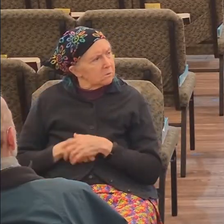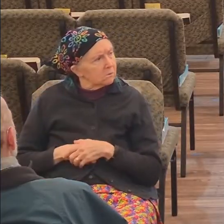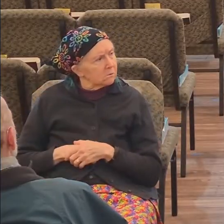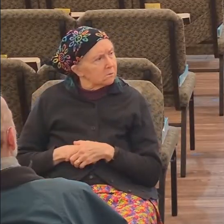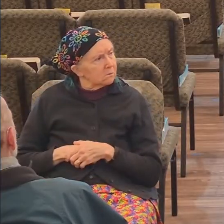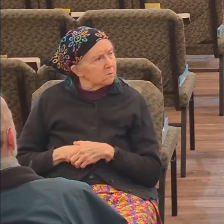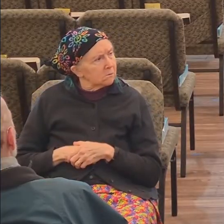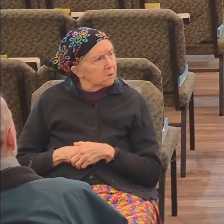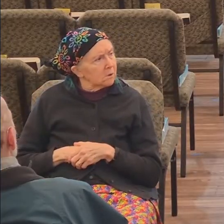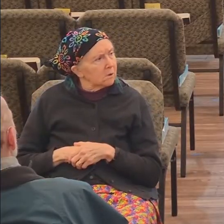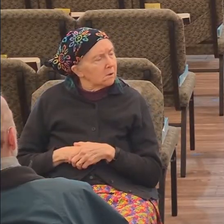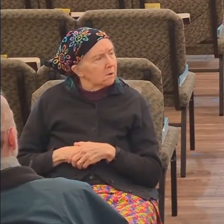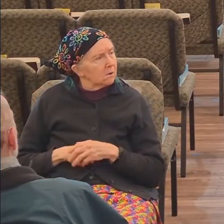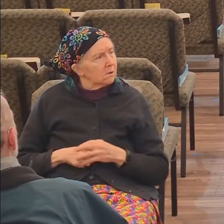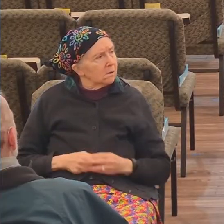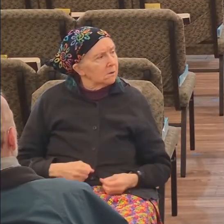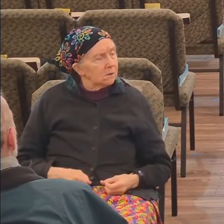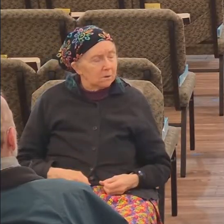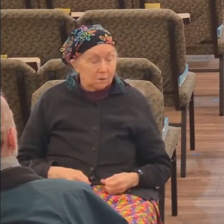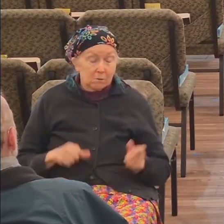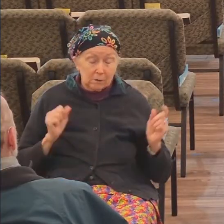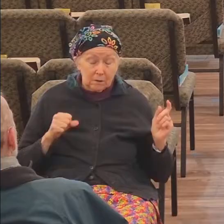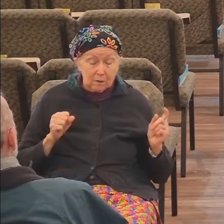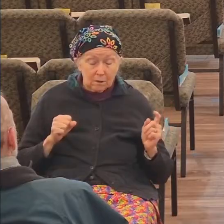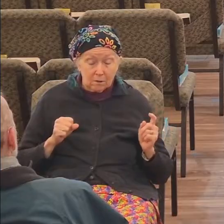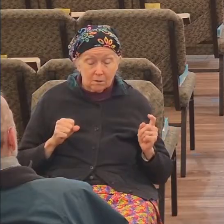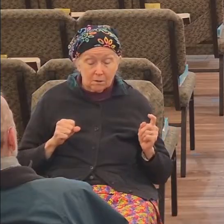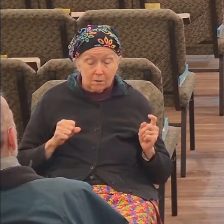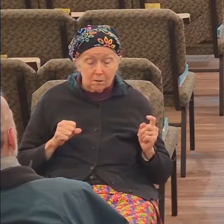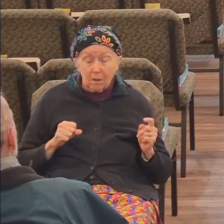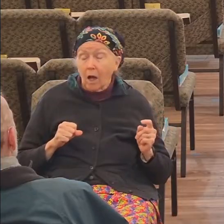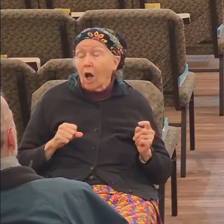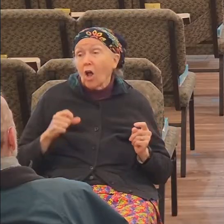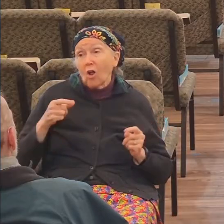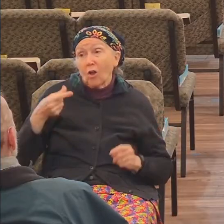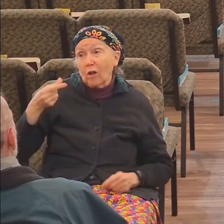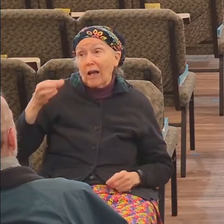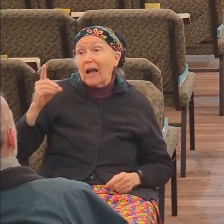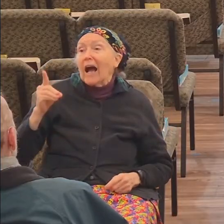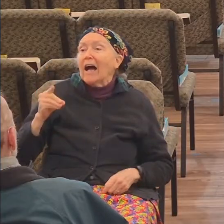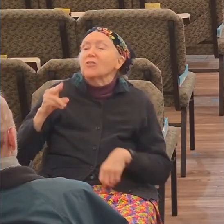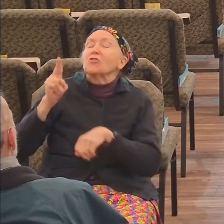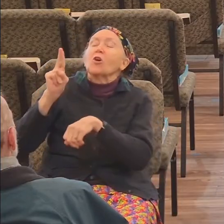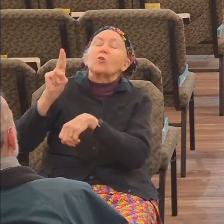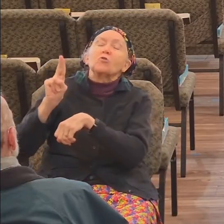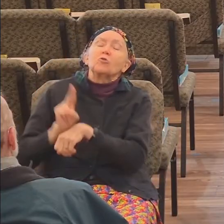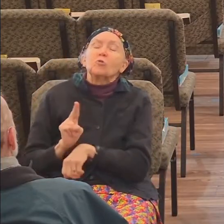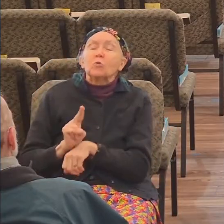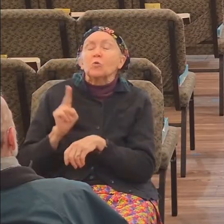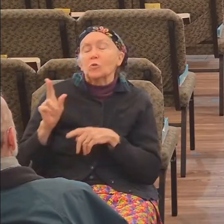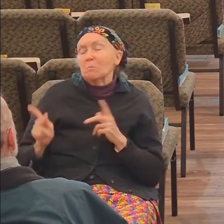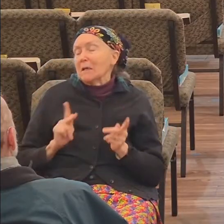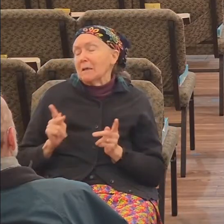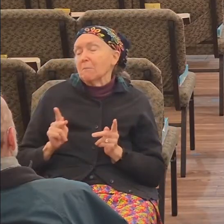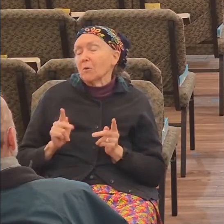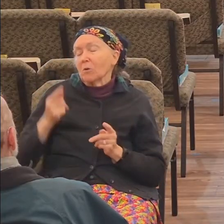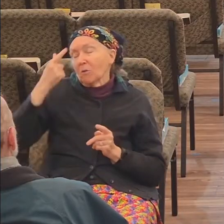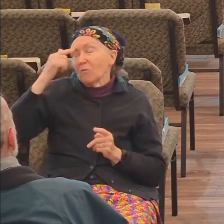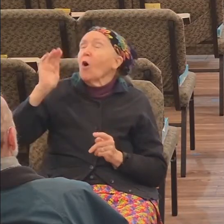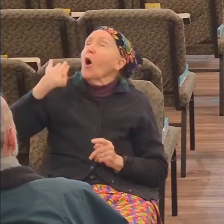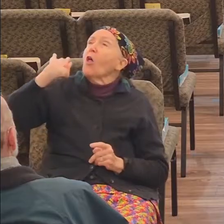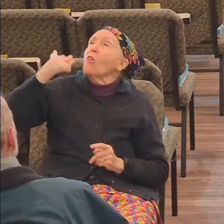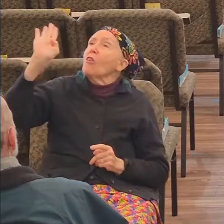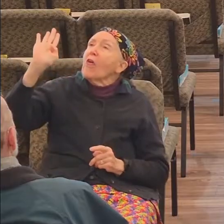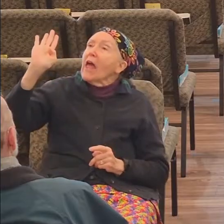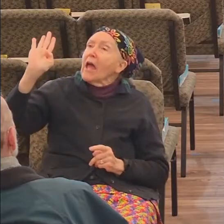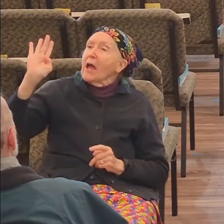Yeah. Yeah. Yeah. They were more used by the gods, right? For their own benefit.